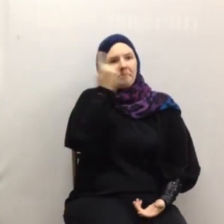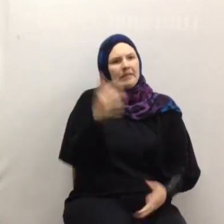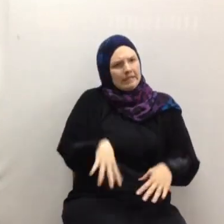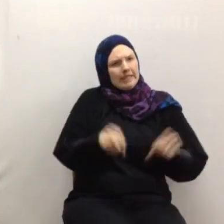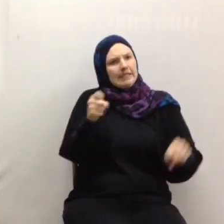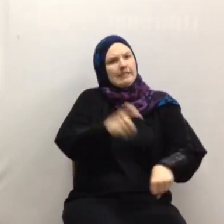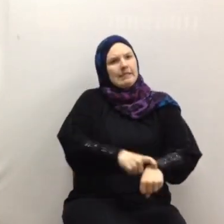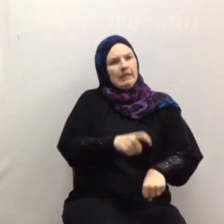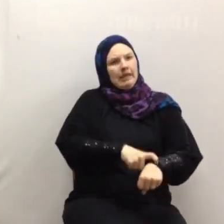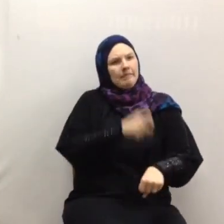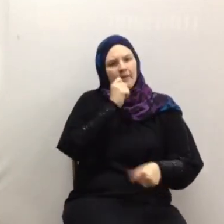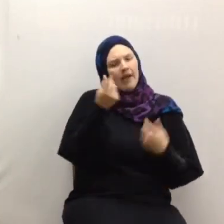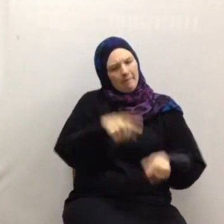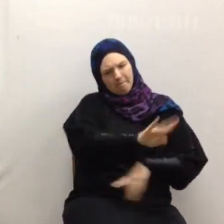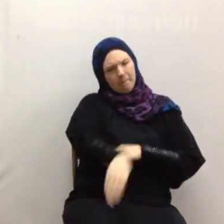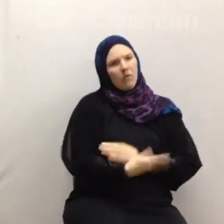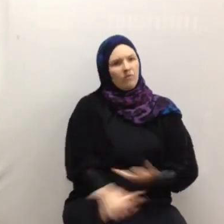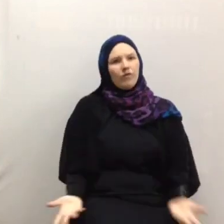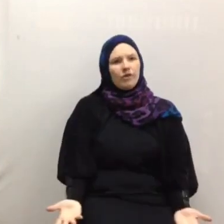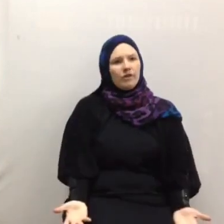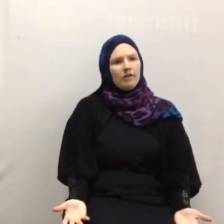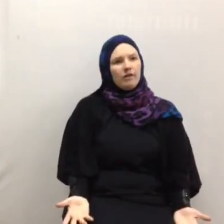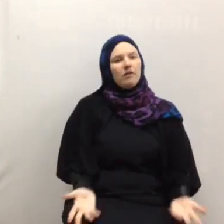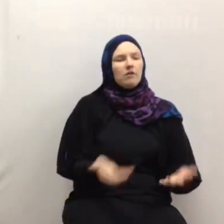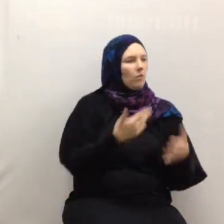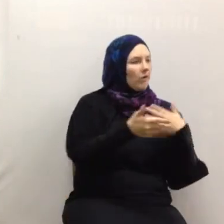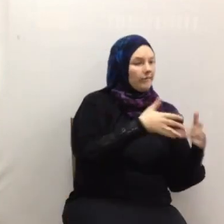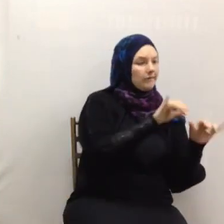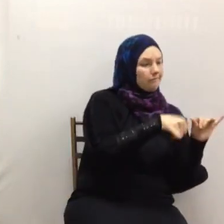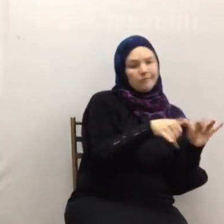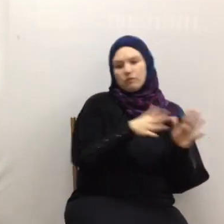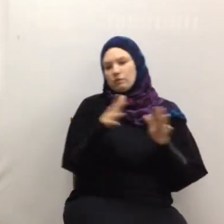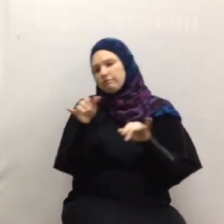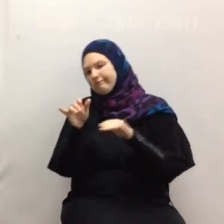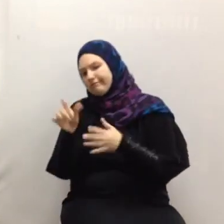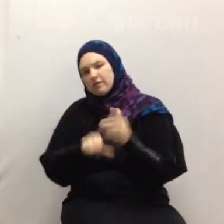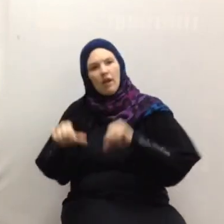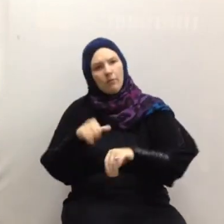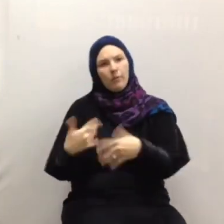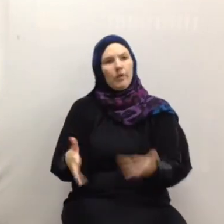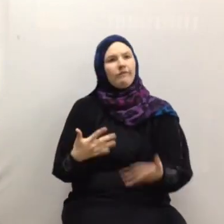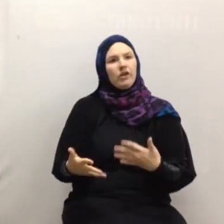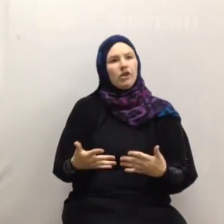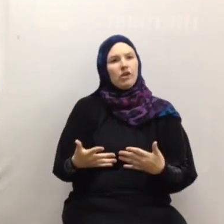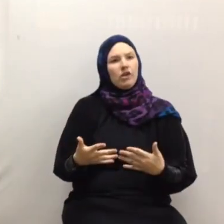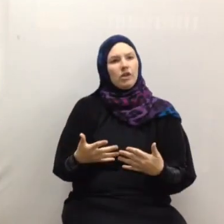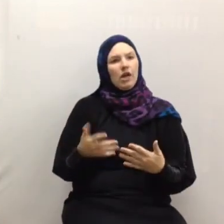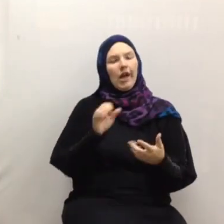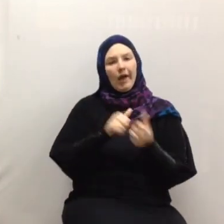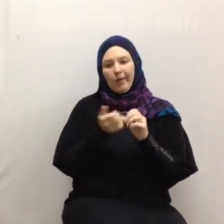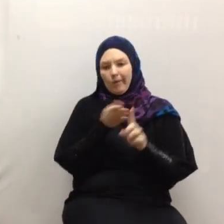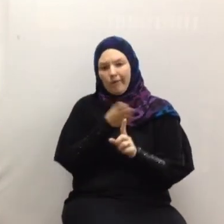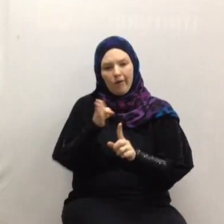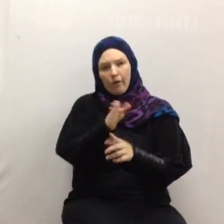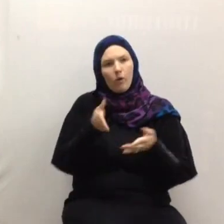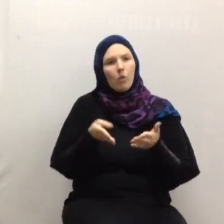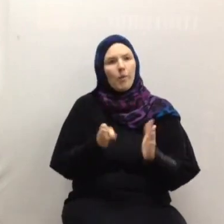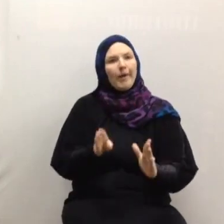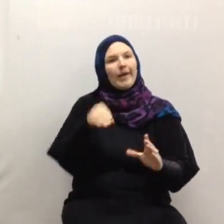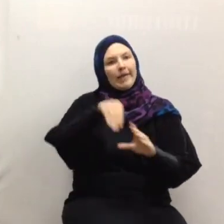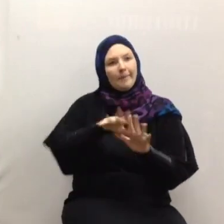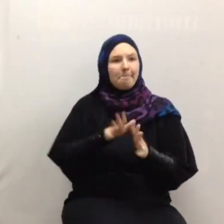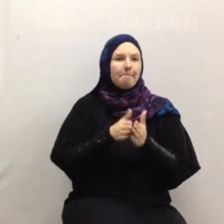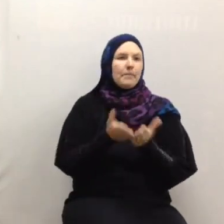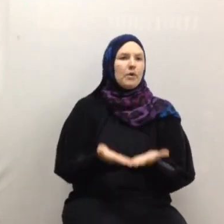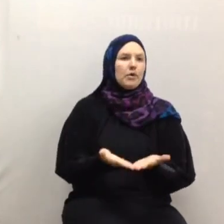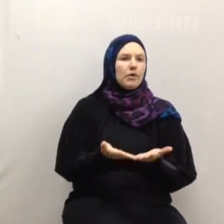whether it is engineering or science or anything else. Just to know how to navigate your way inside the books, it takes